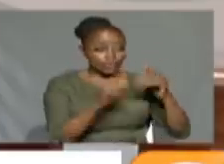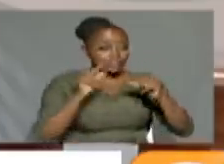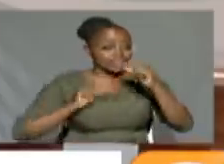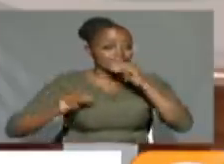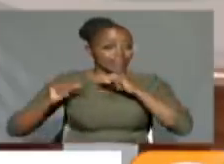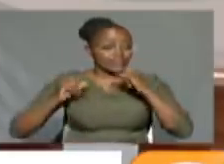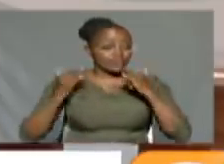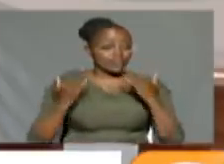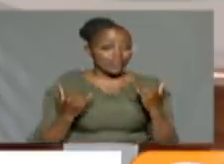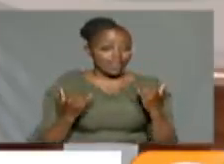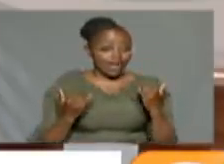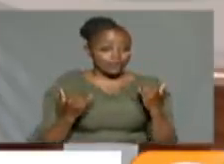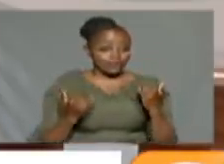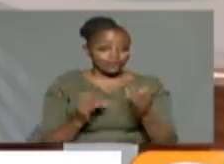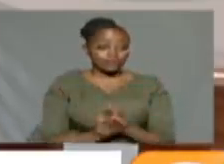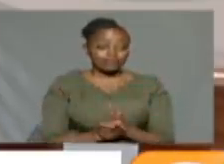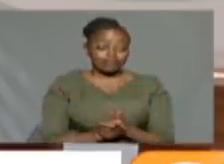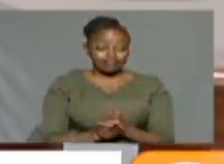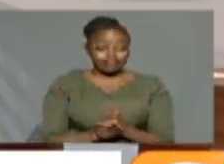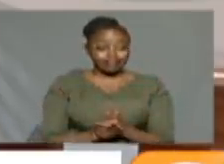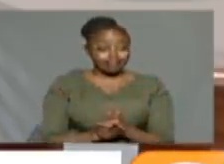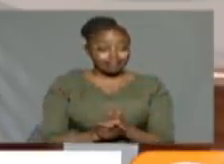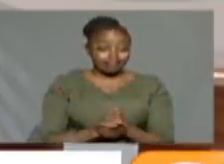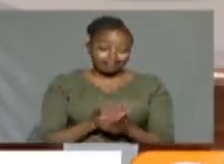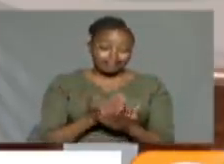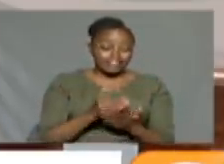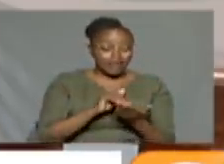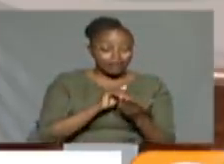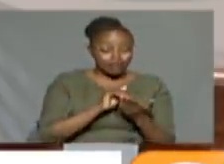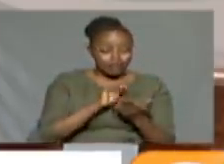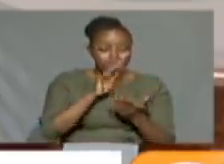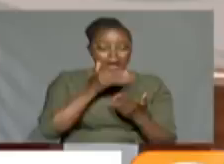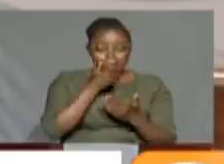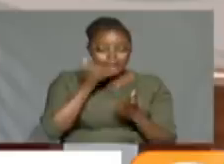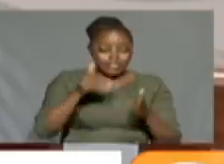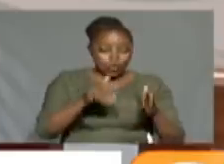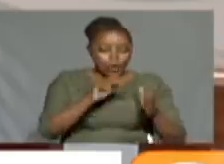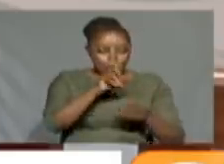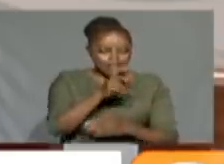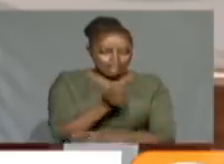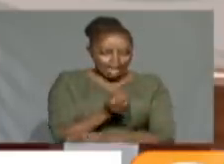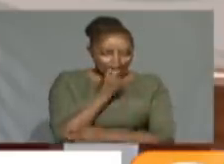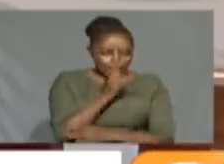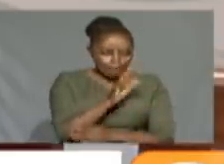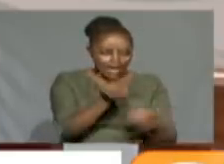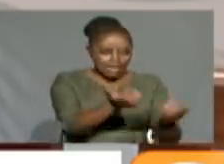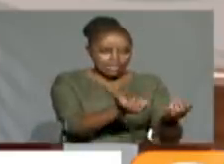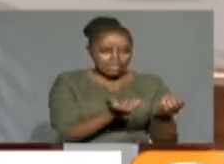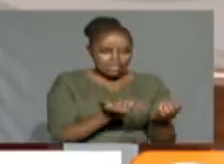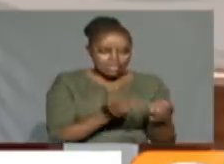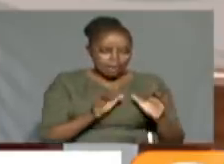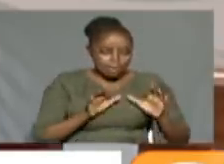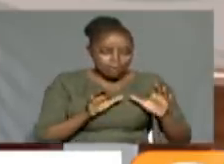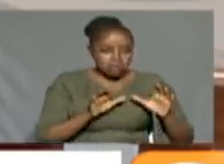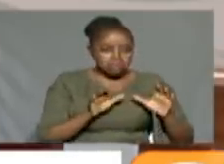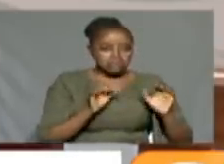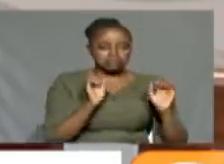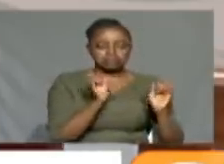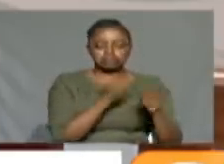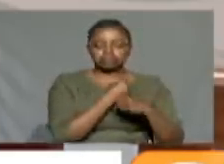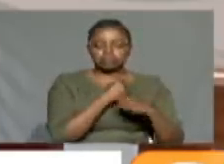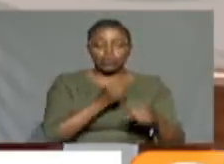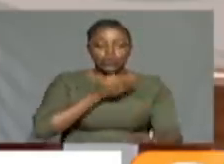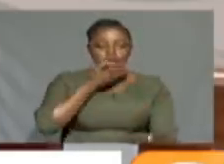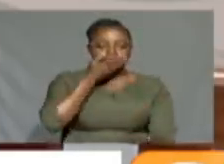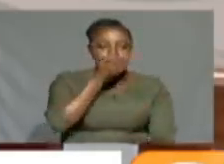generation Z much better, and we must understand their needs. We can't push them. we